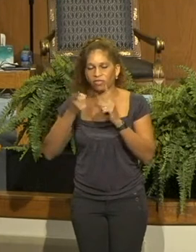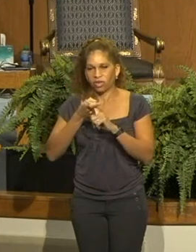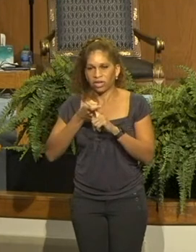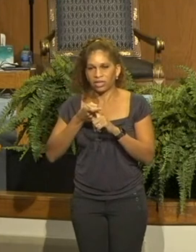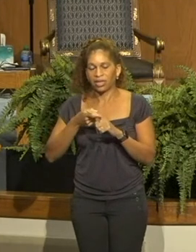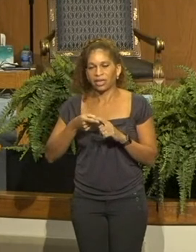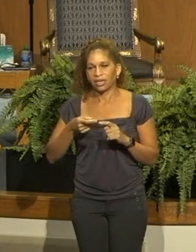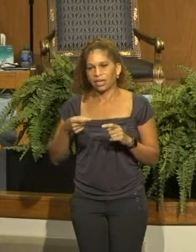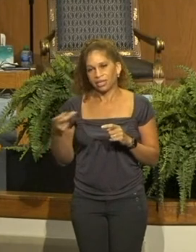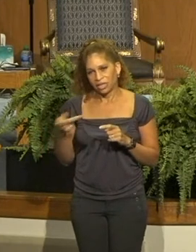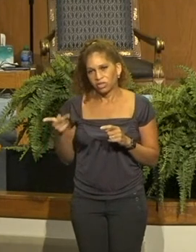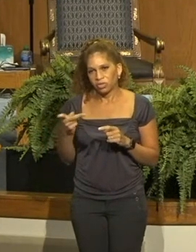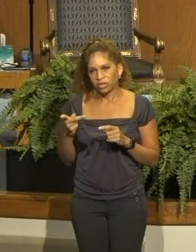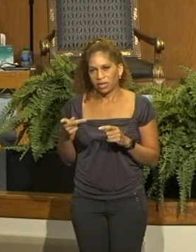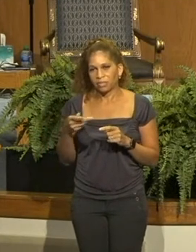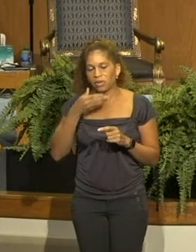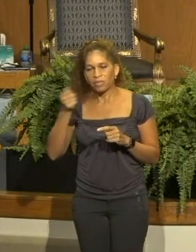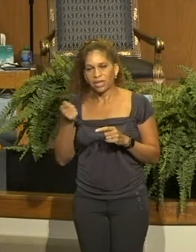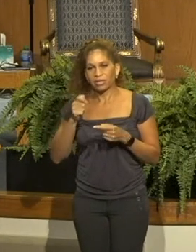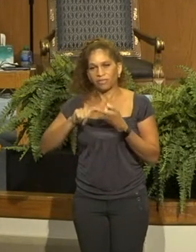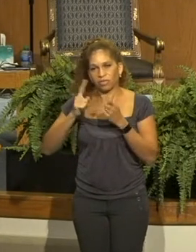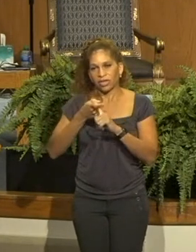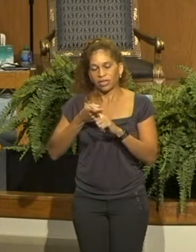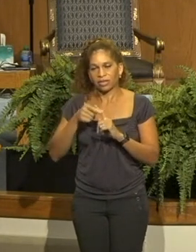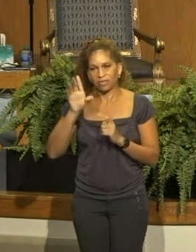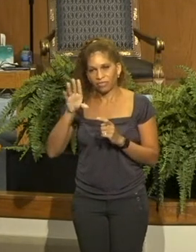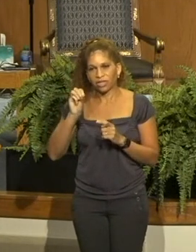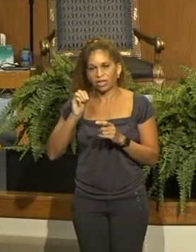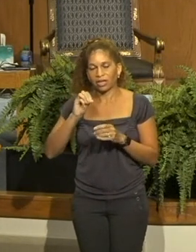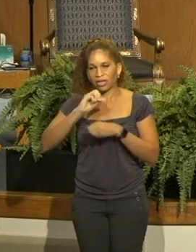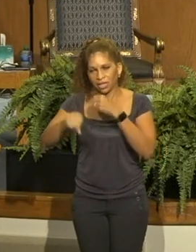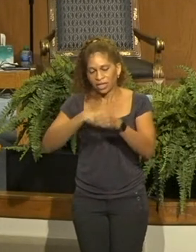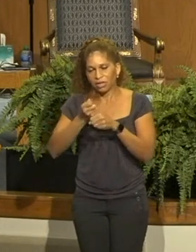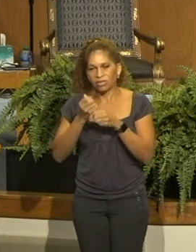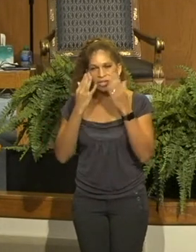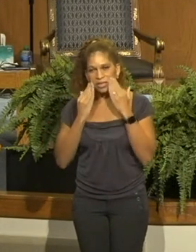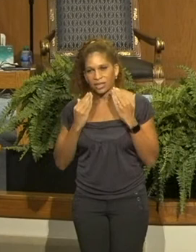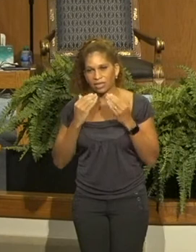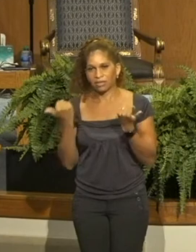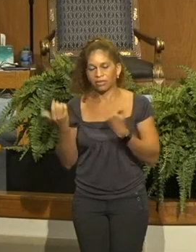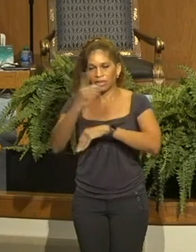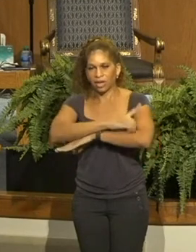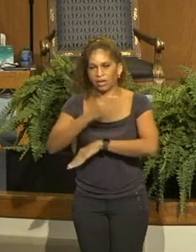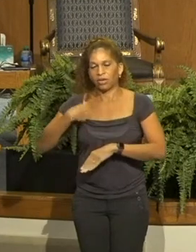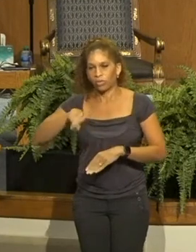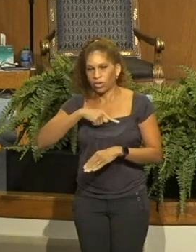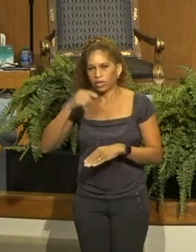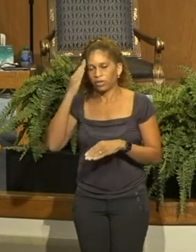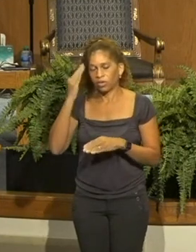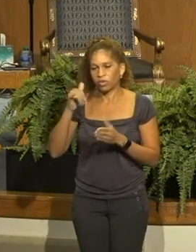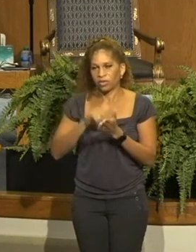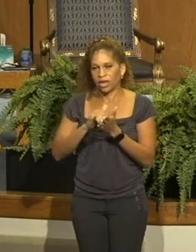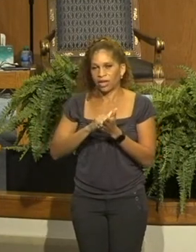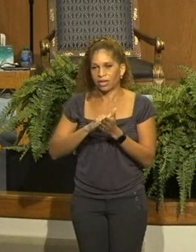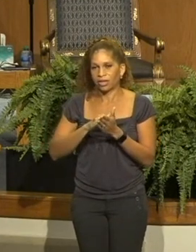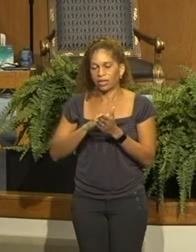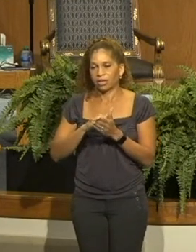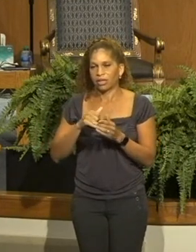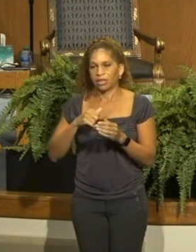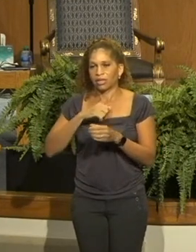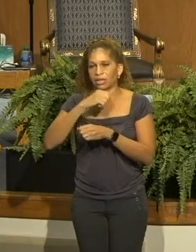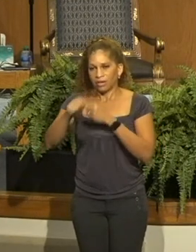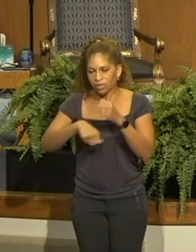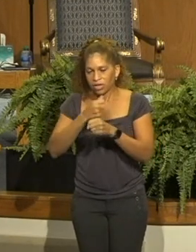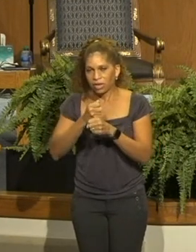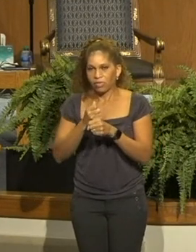Calvin were, Dr. Butts were best friends for over 50 years. He's grieving today. We know that each year when I'm blessed to go and